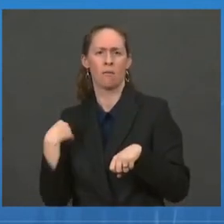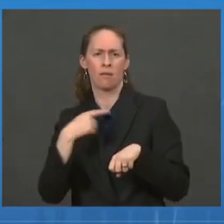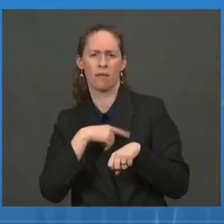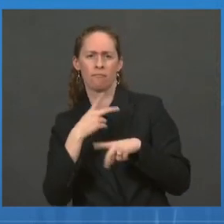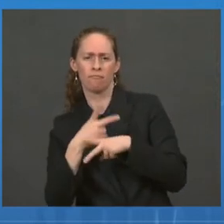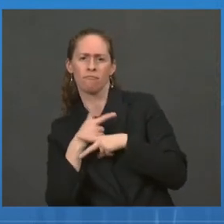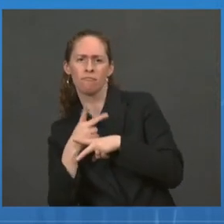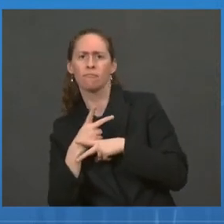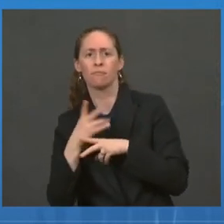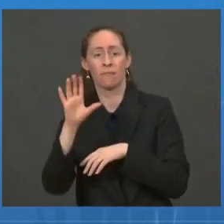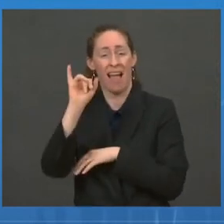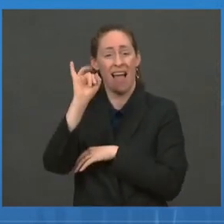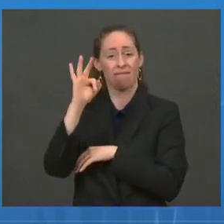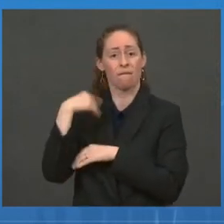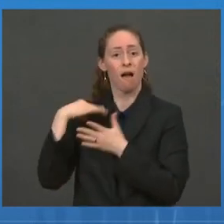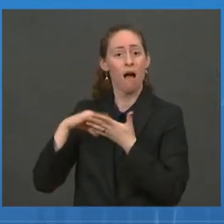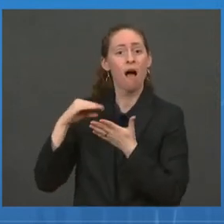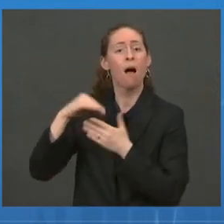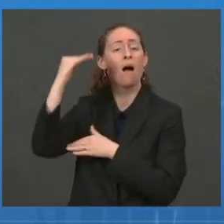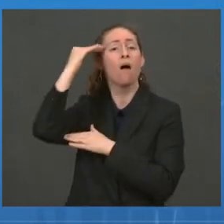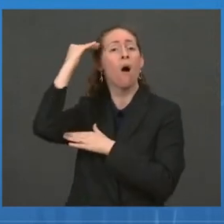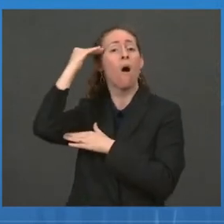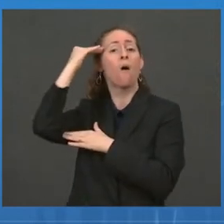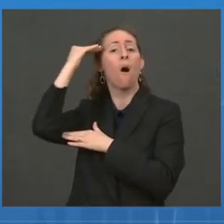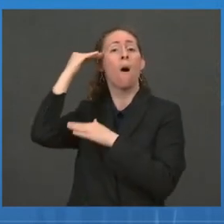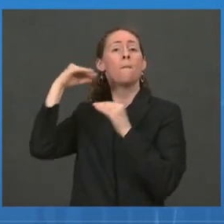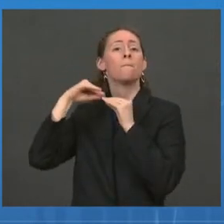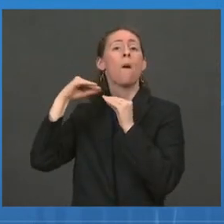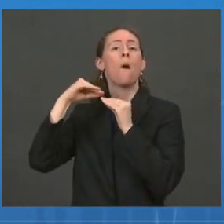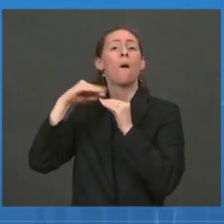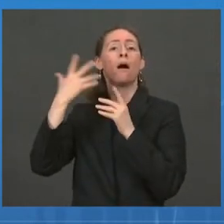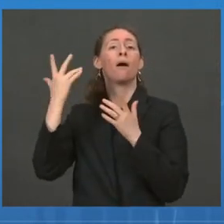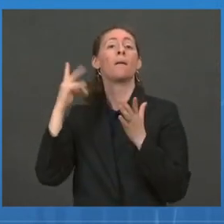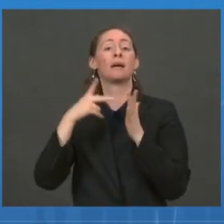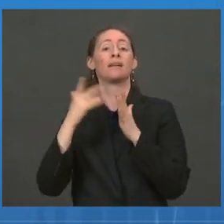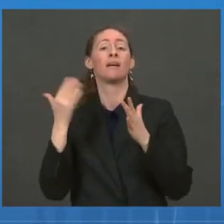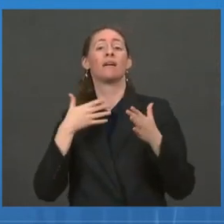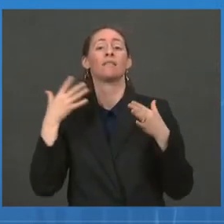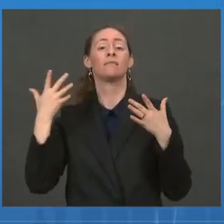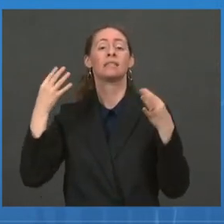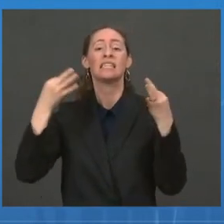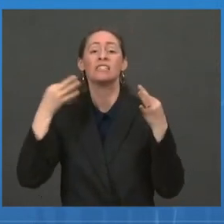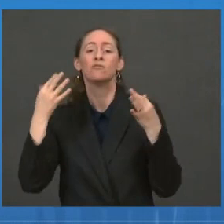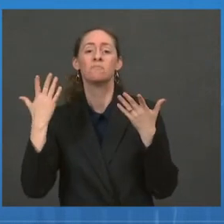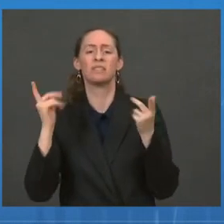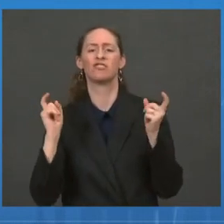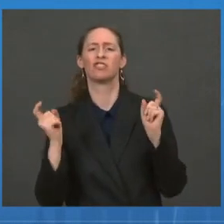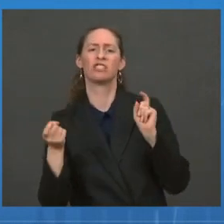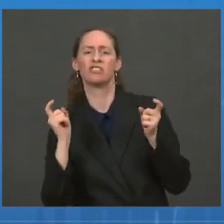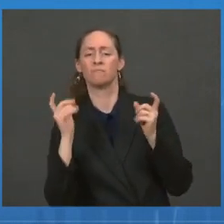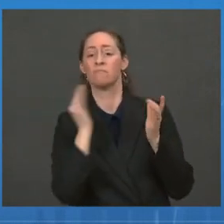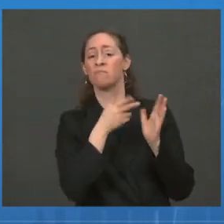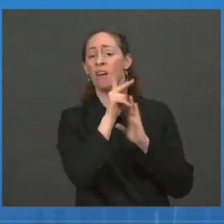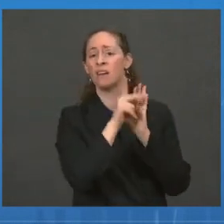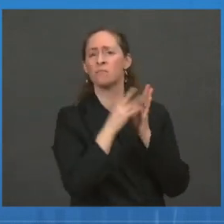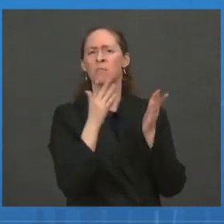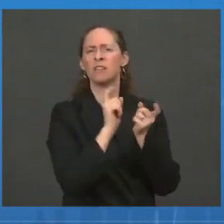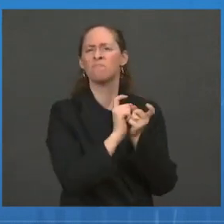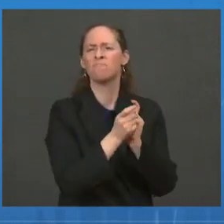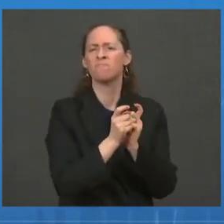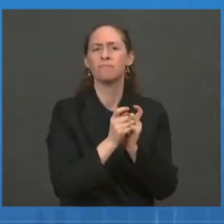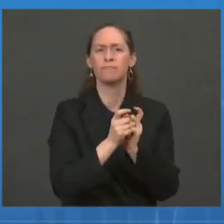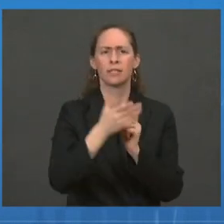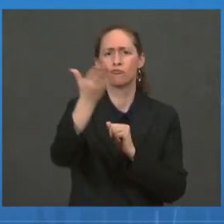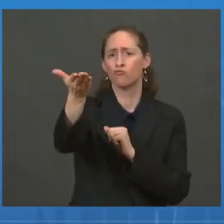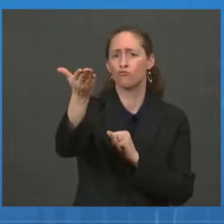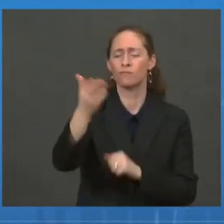on any changes to international travel policy dr wilinski yeah and what i would say um because